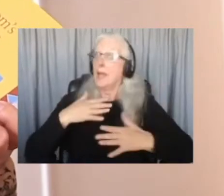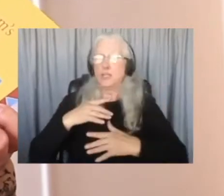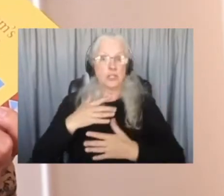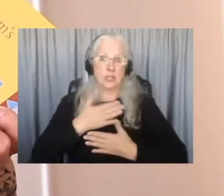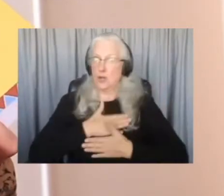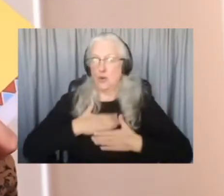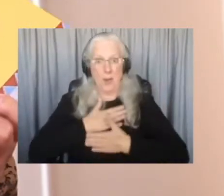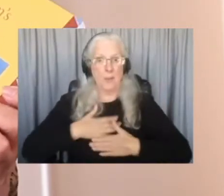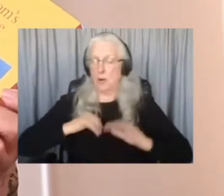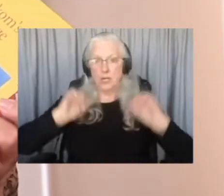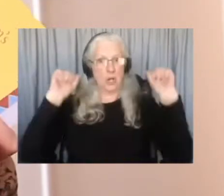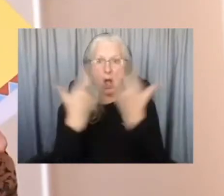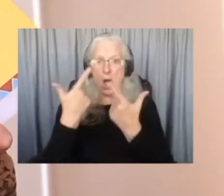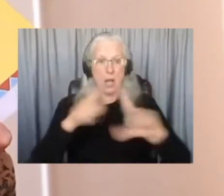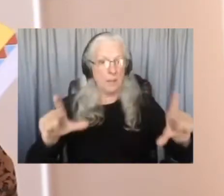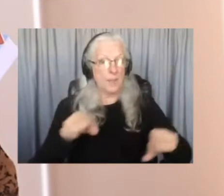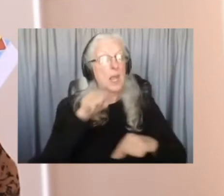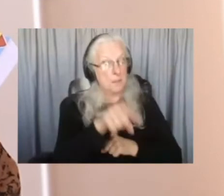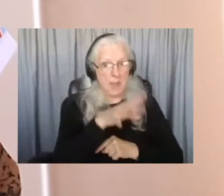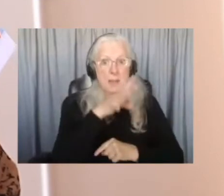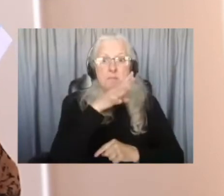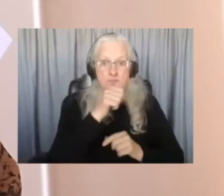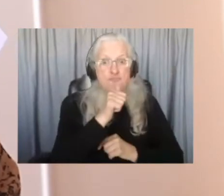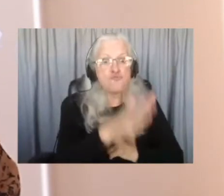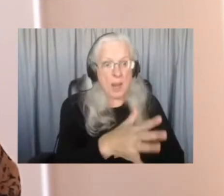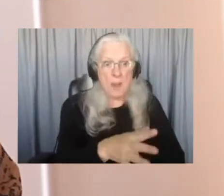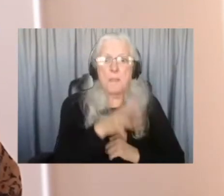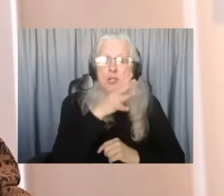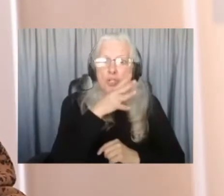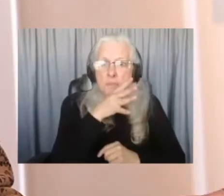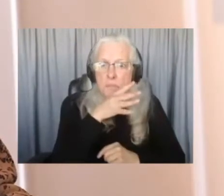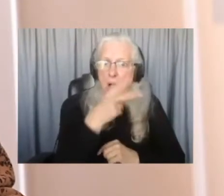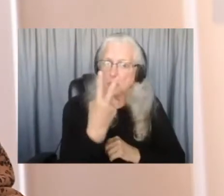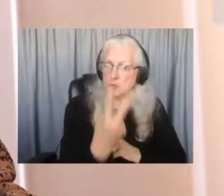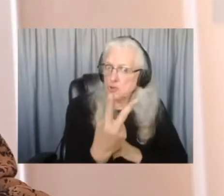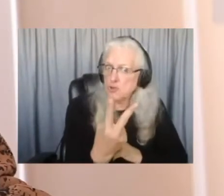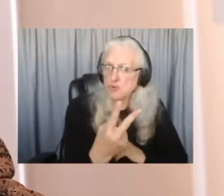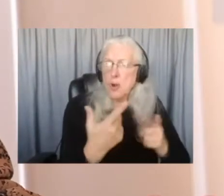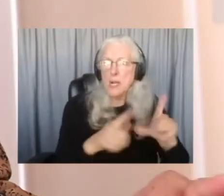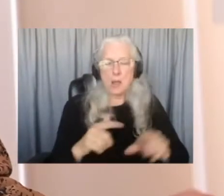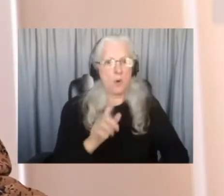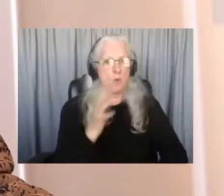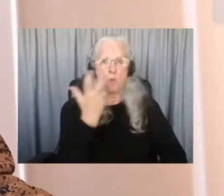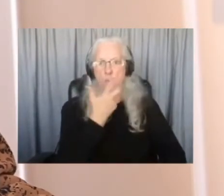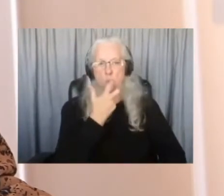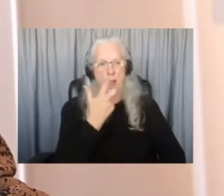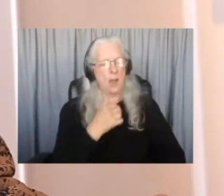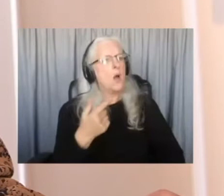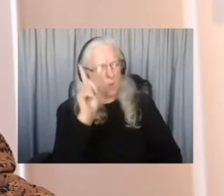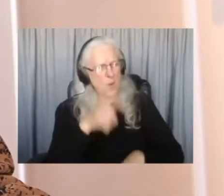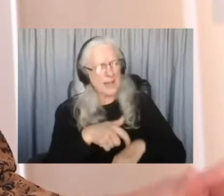Ojibwe and English at her age, which was very unusual at that time. I asked her one time, why do you speak